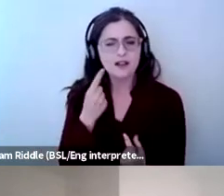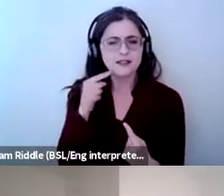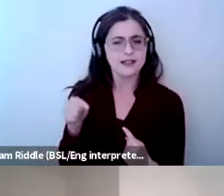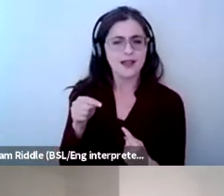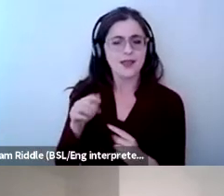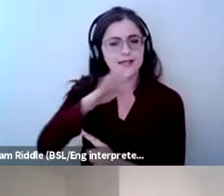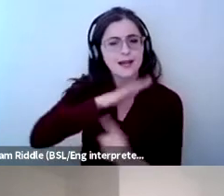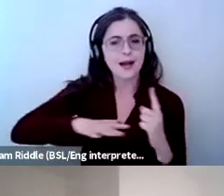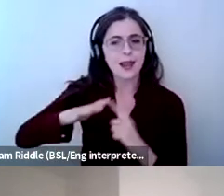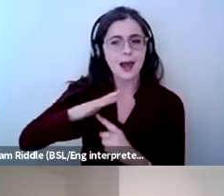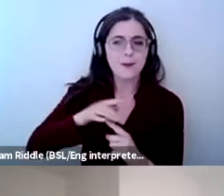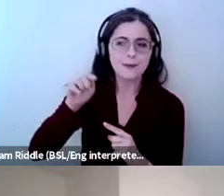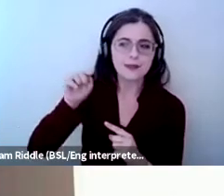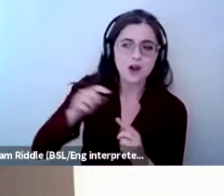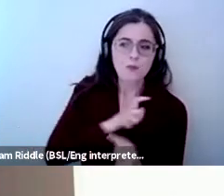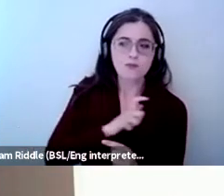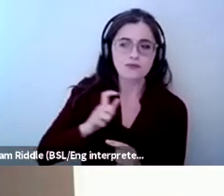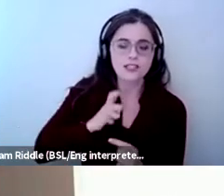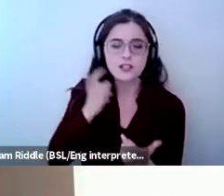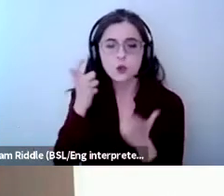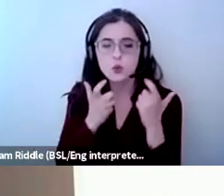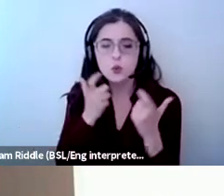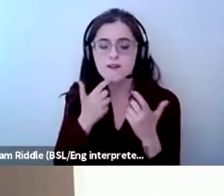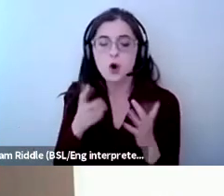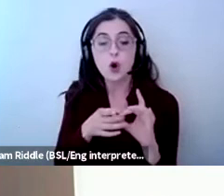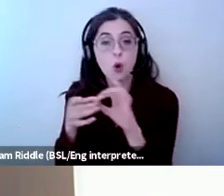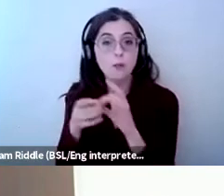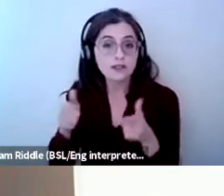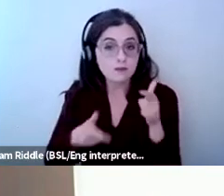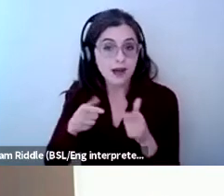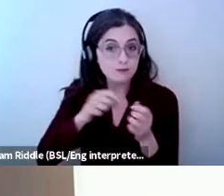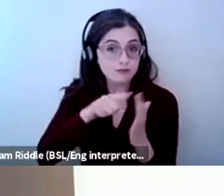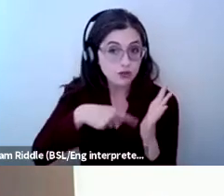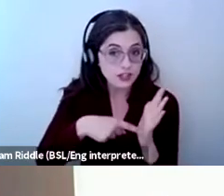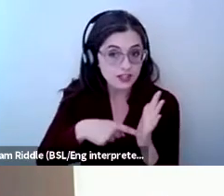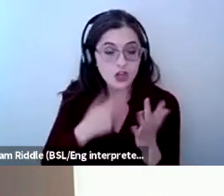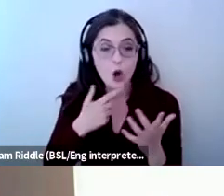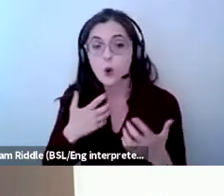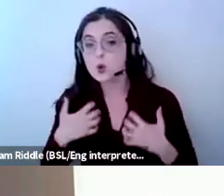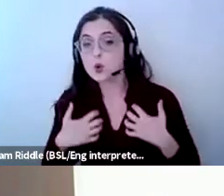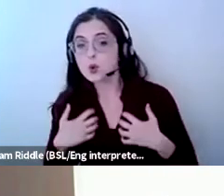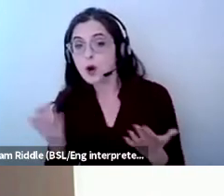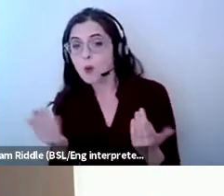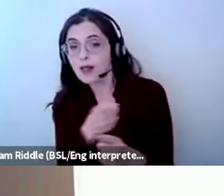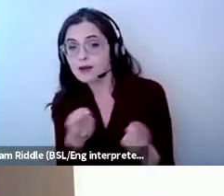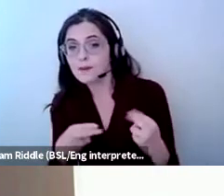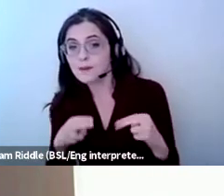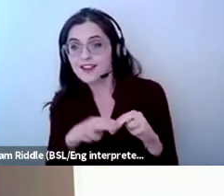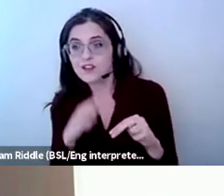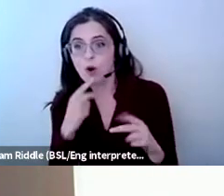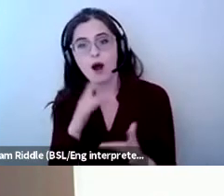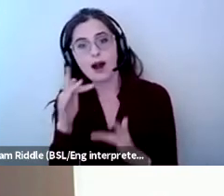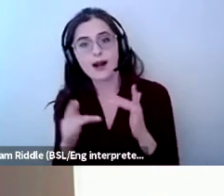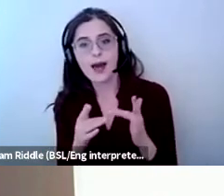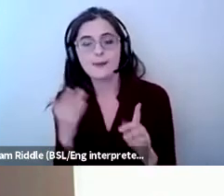options for a cooperatively run bike project. So a special welcome today to any Climate Action Preston members with us this